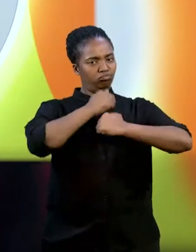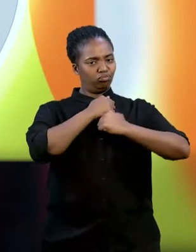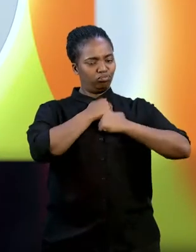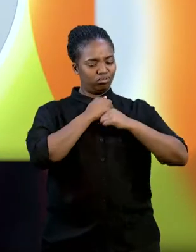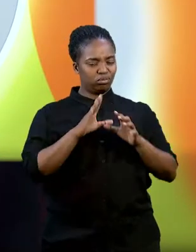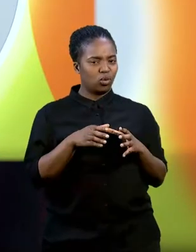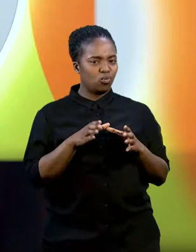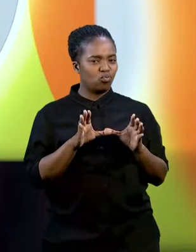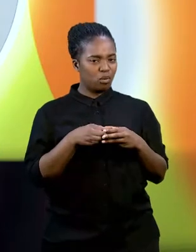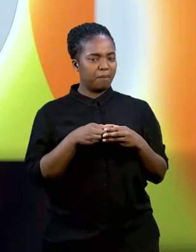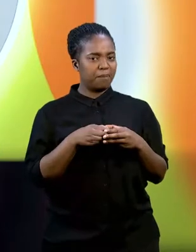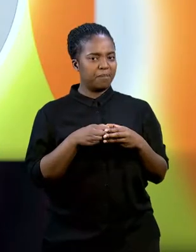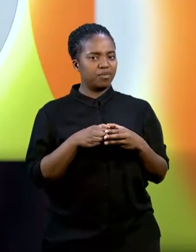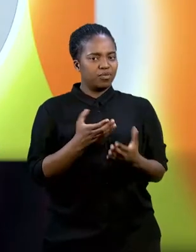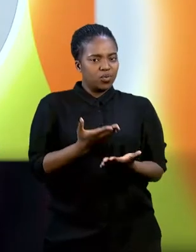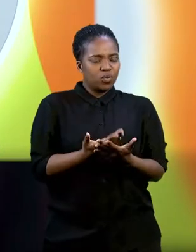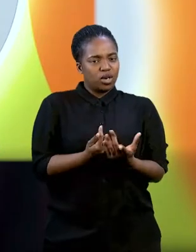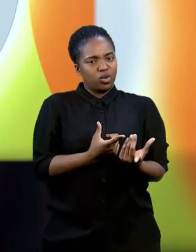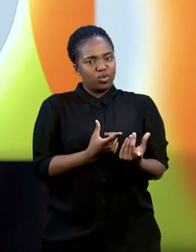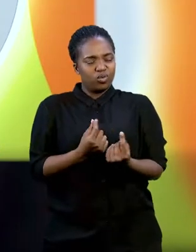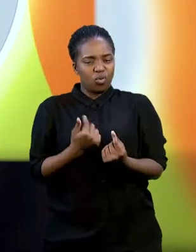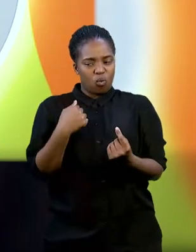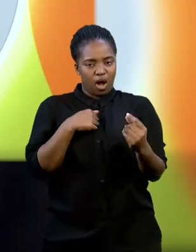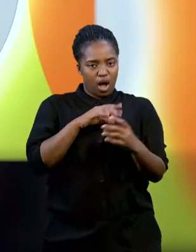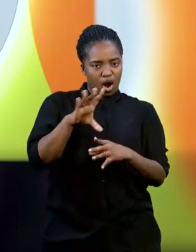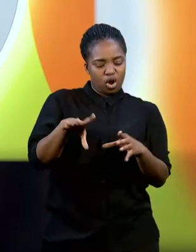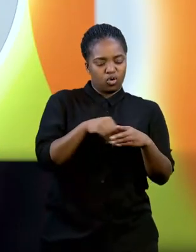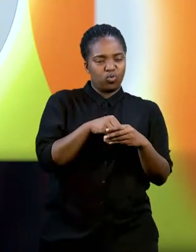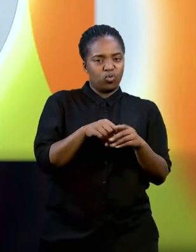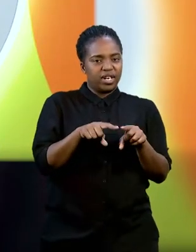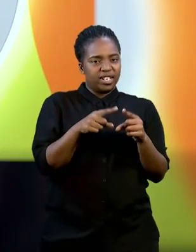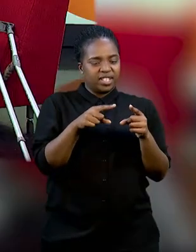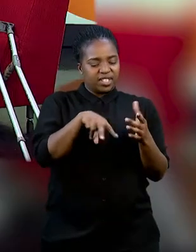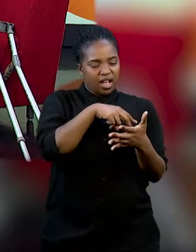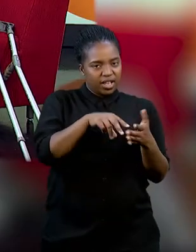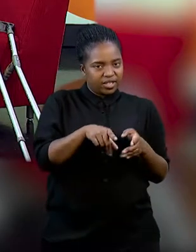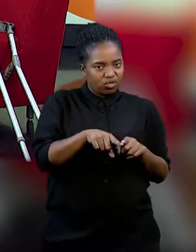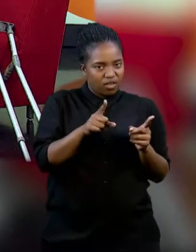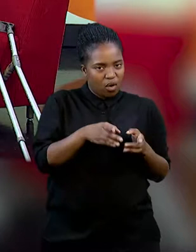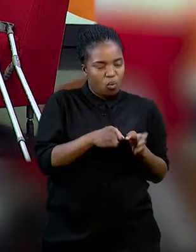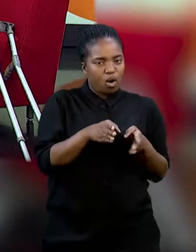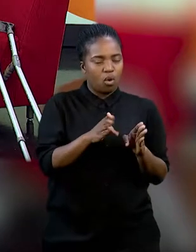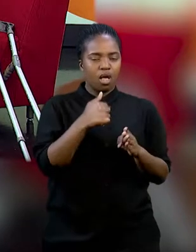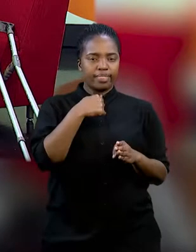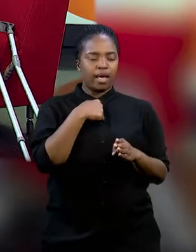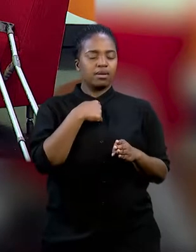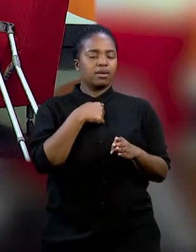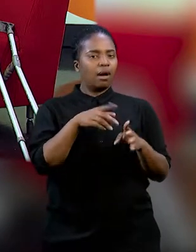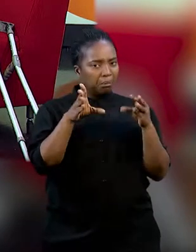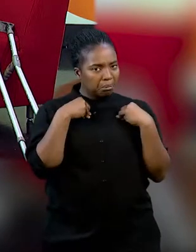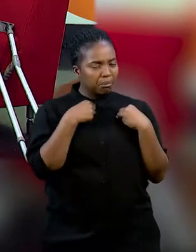group let's see how we can actually re etse a different type of dance and-e ke bona bang